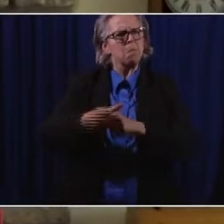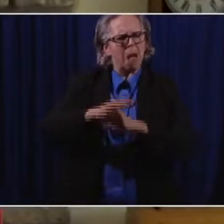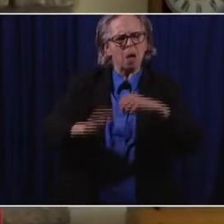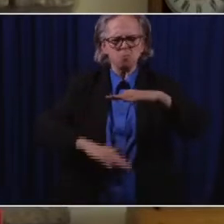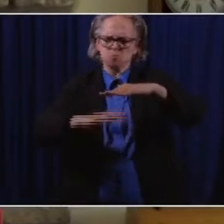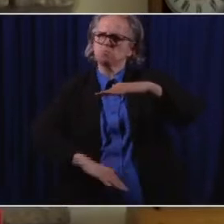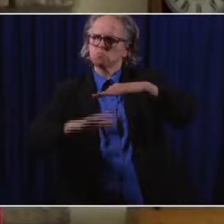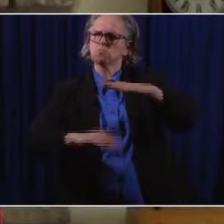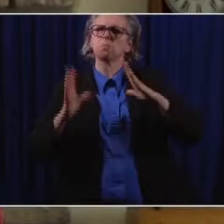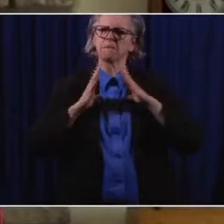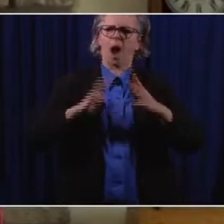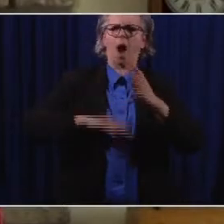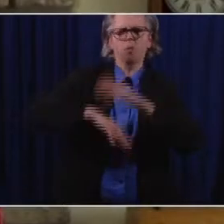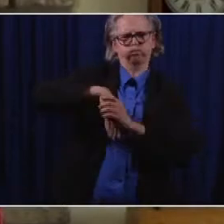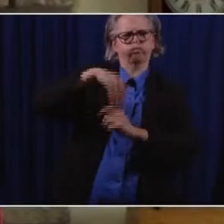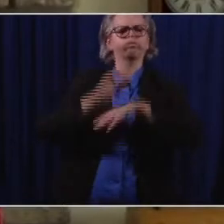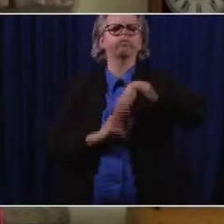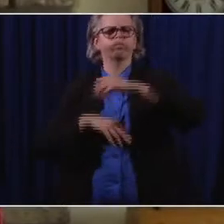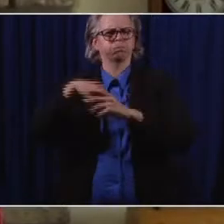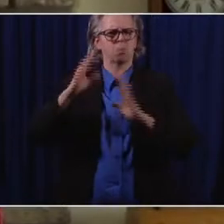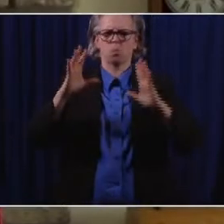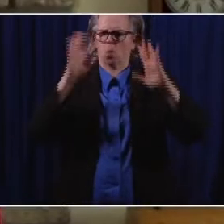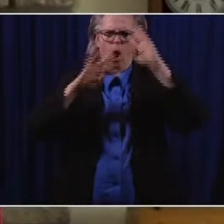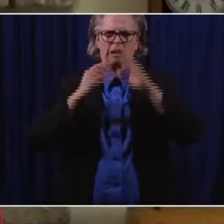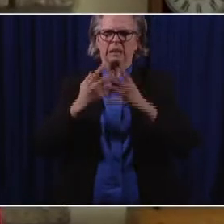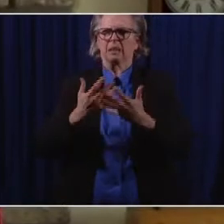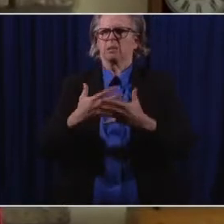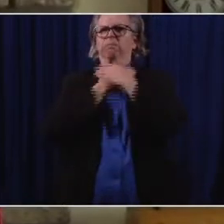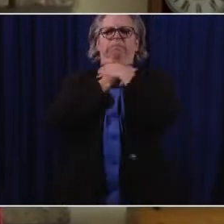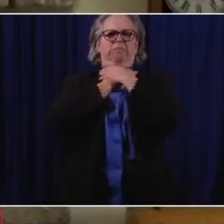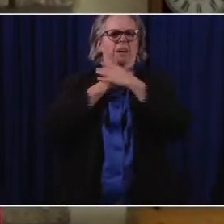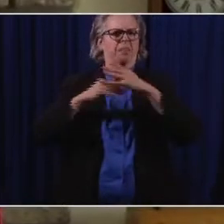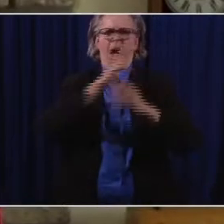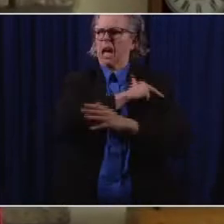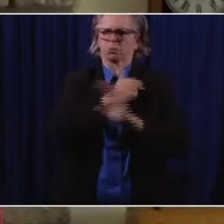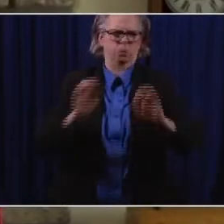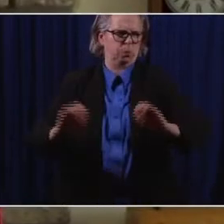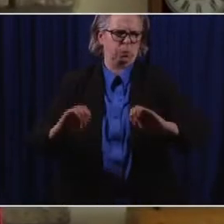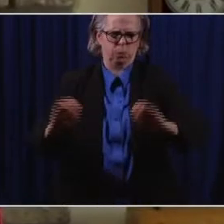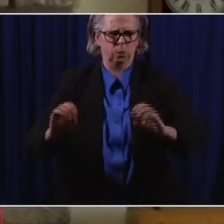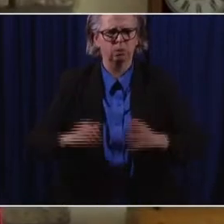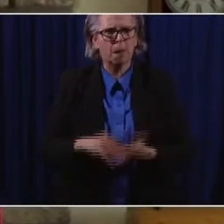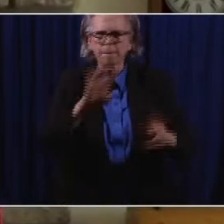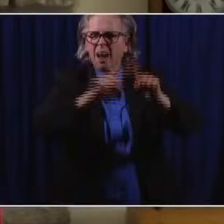But it is a geographical switch, and we're seeing an age switch.